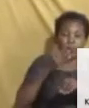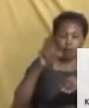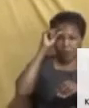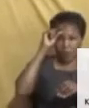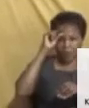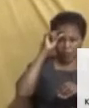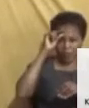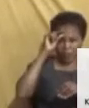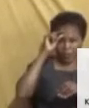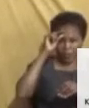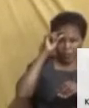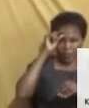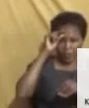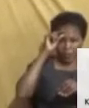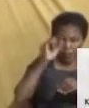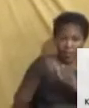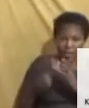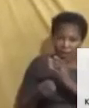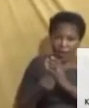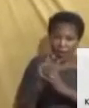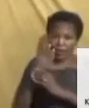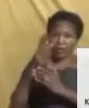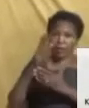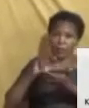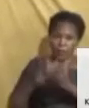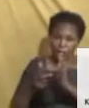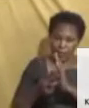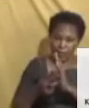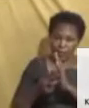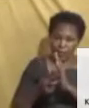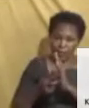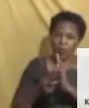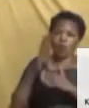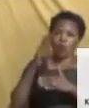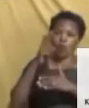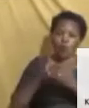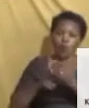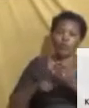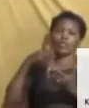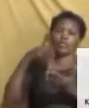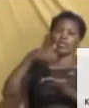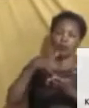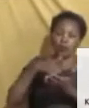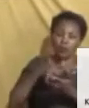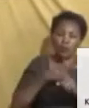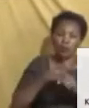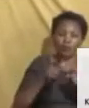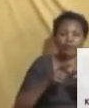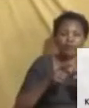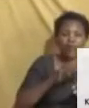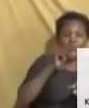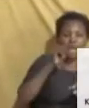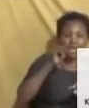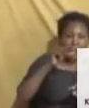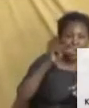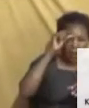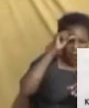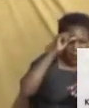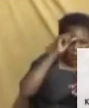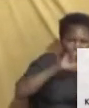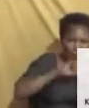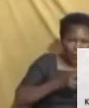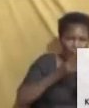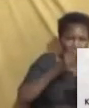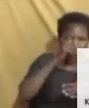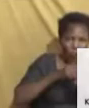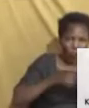former is that by which it is constituted, and the latter that by which it is made